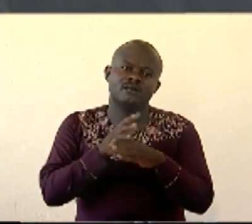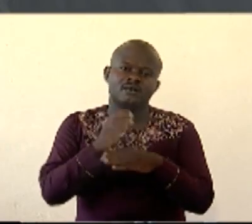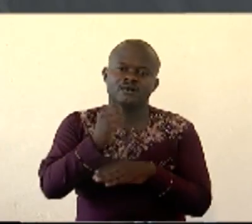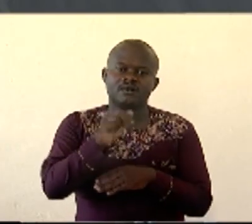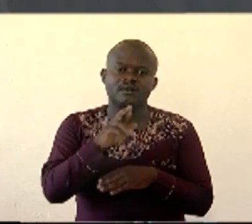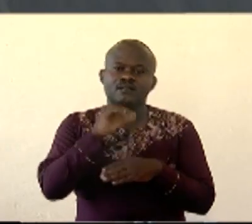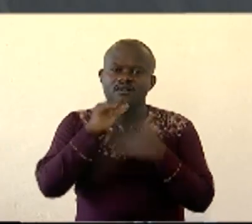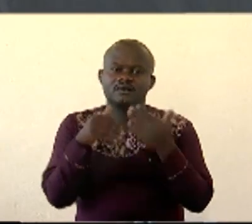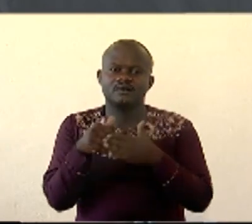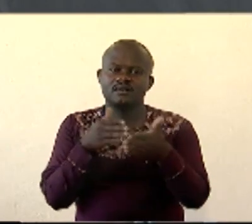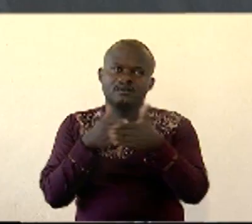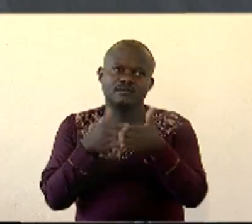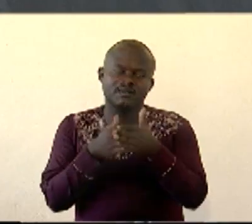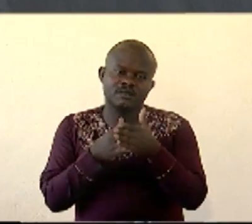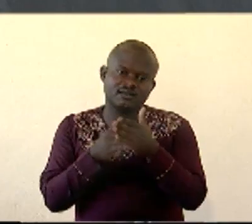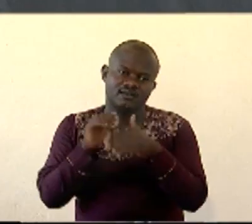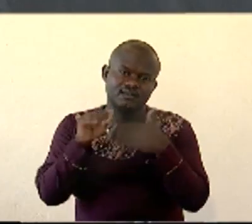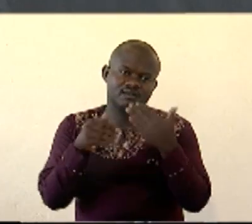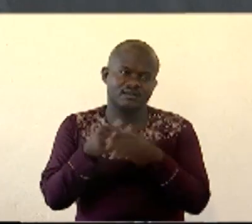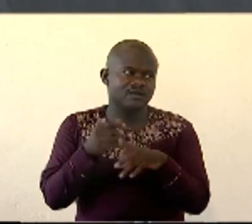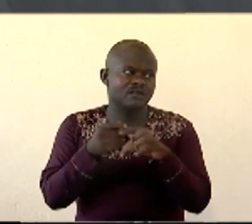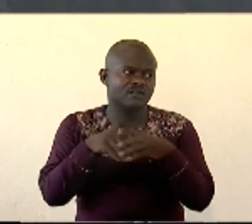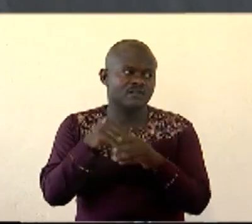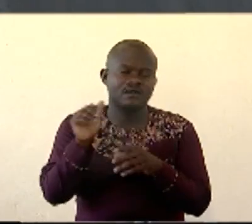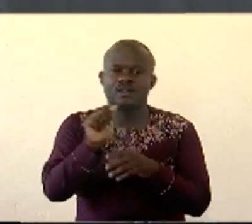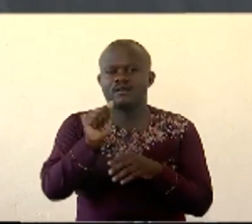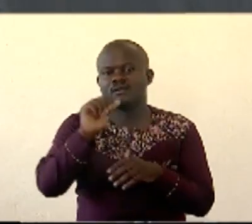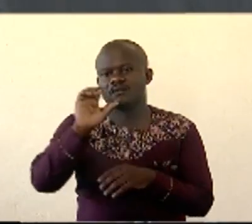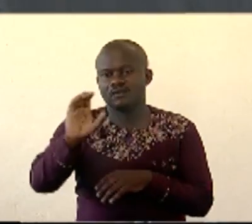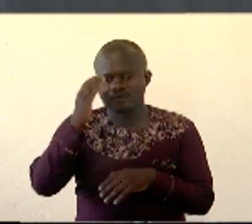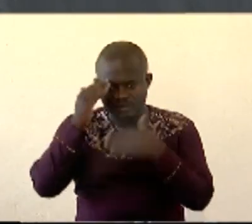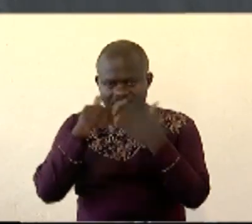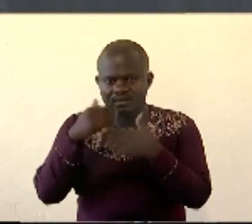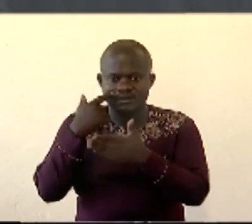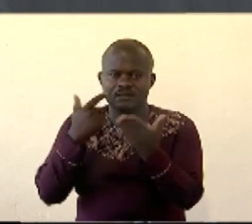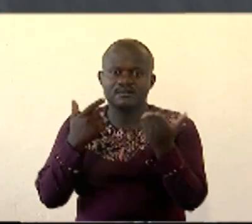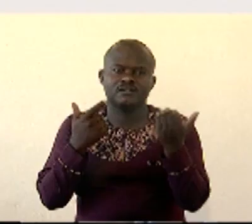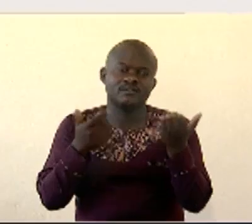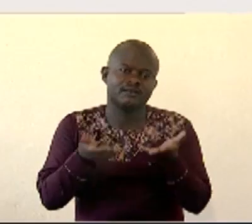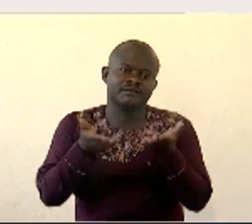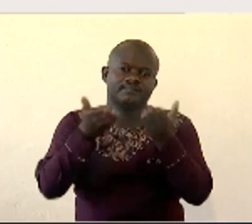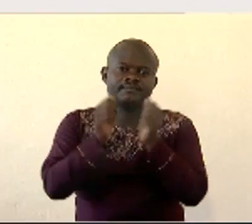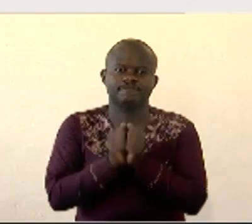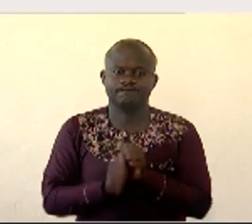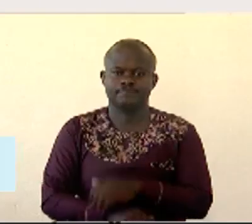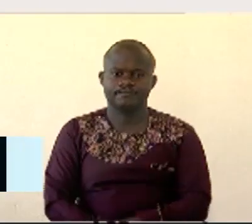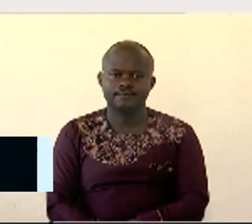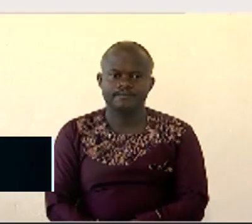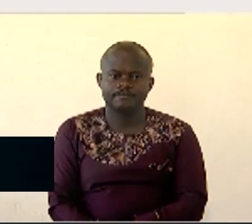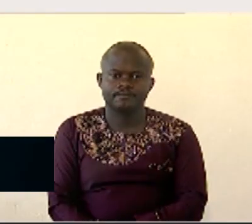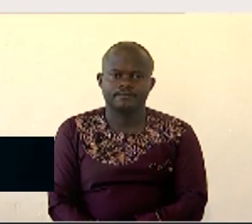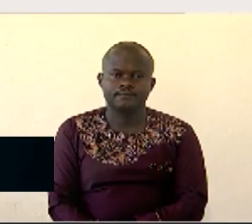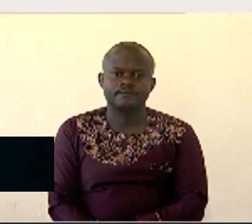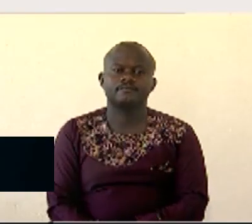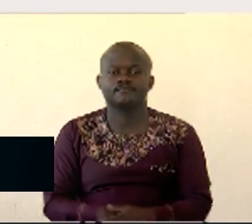is no longer a limiting factor and from B to C because it has reached on what you call stationary phase.